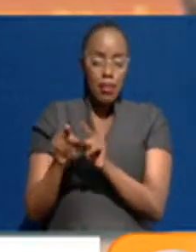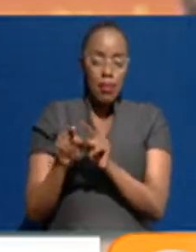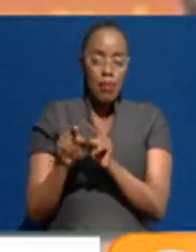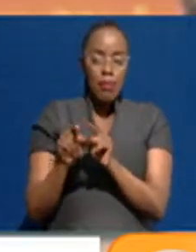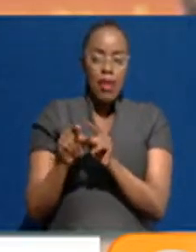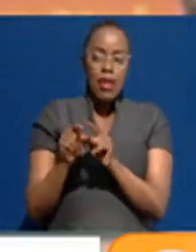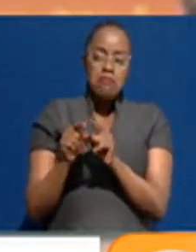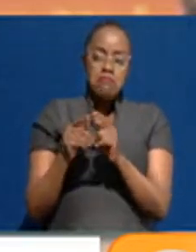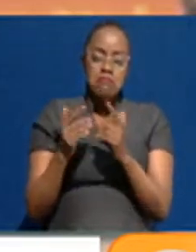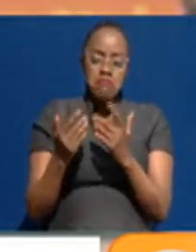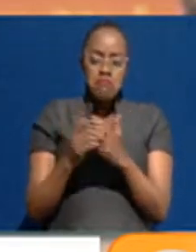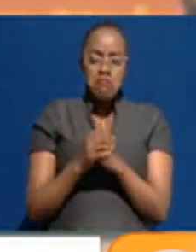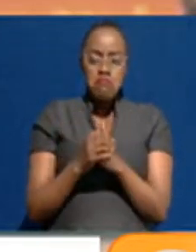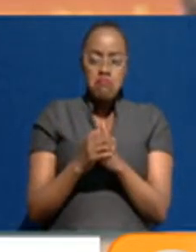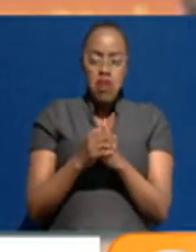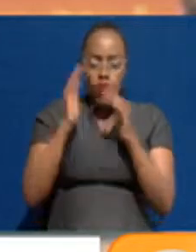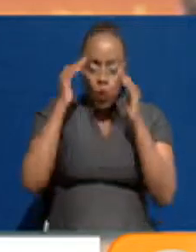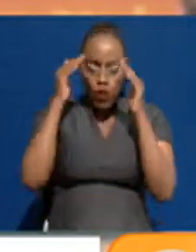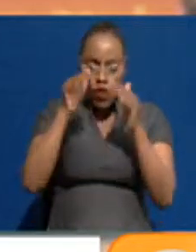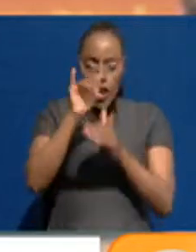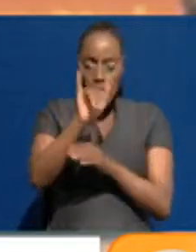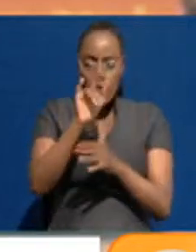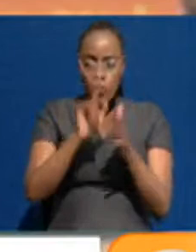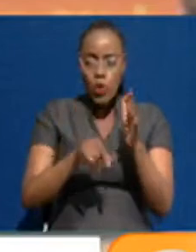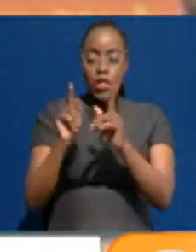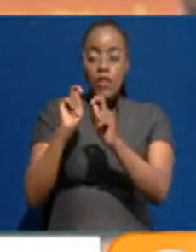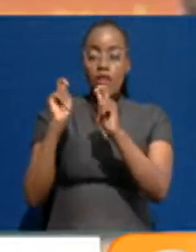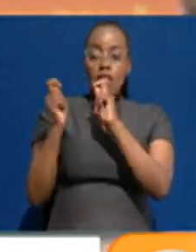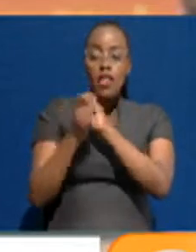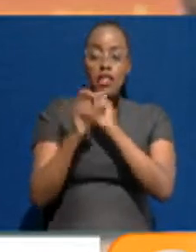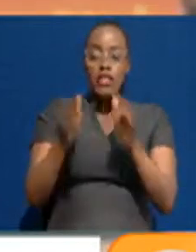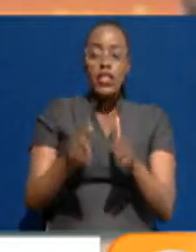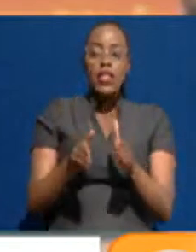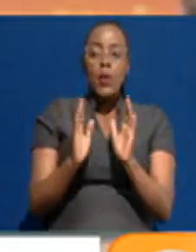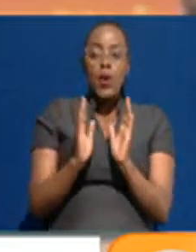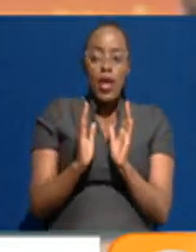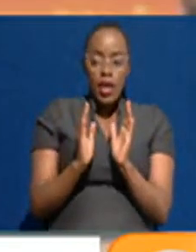I think a key one that is changing the way